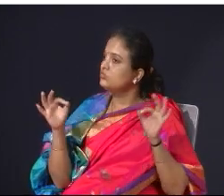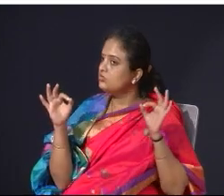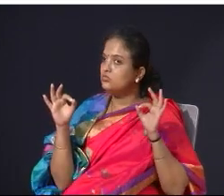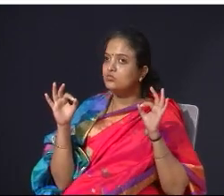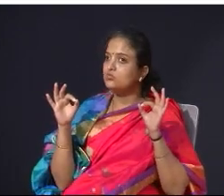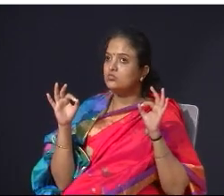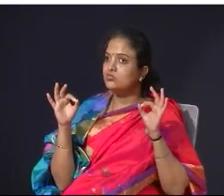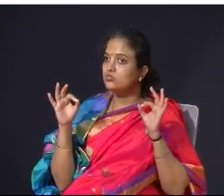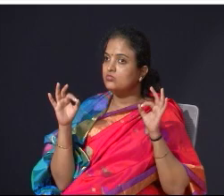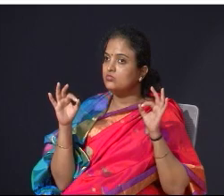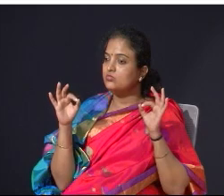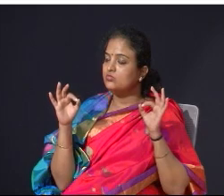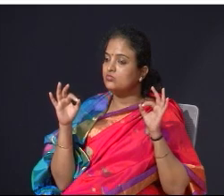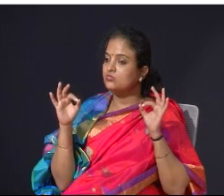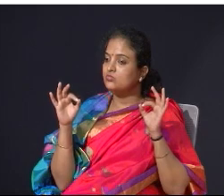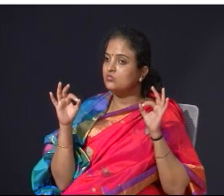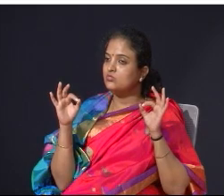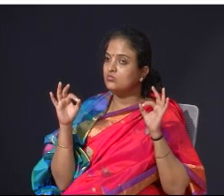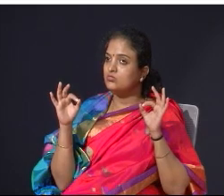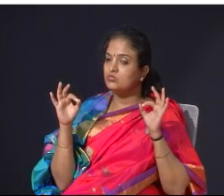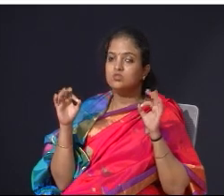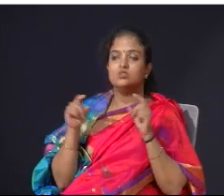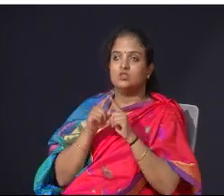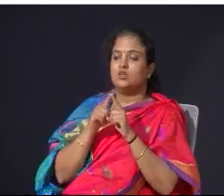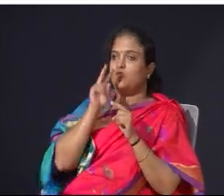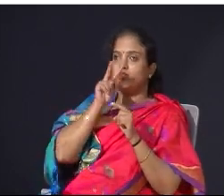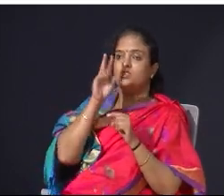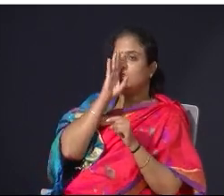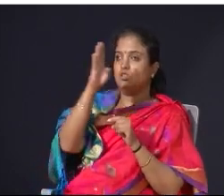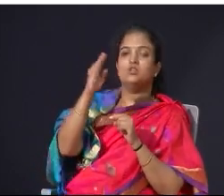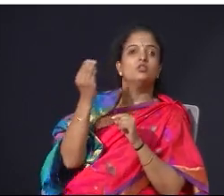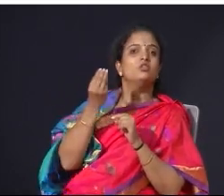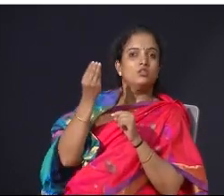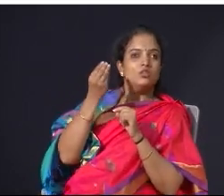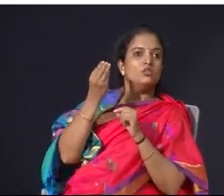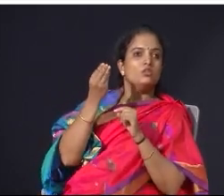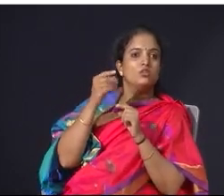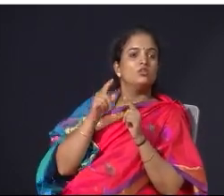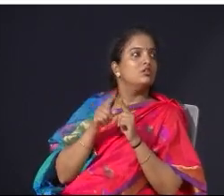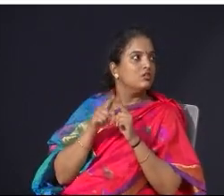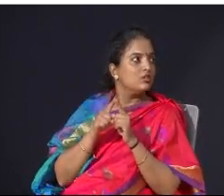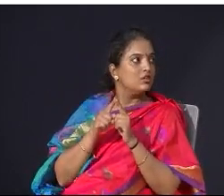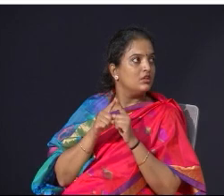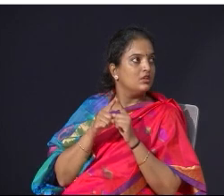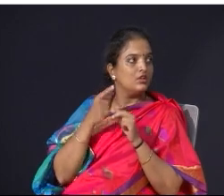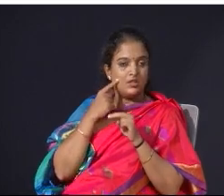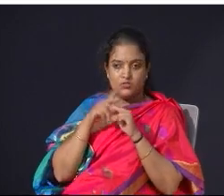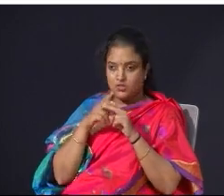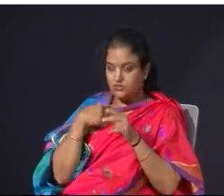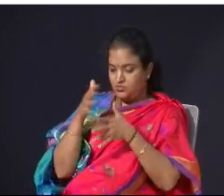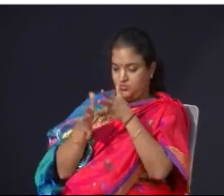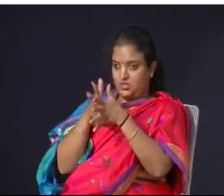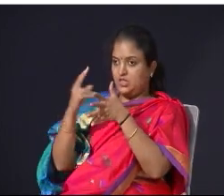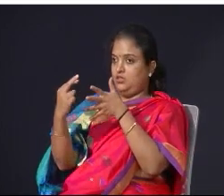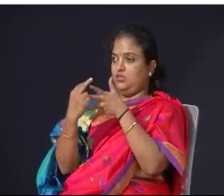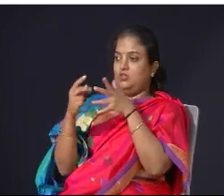You have to, they have central vision. Okay? They have a peripheral field loss. So when you sign, you have to sign right at the center,